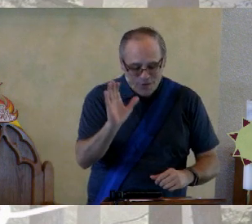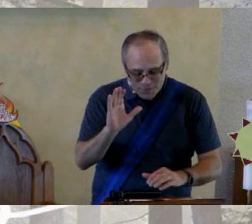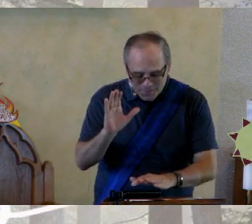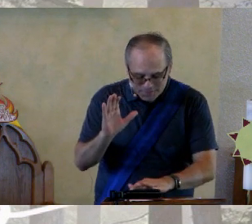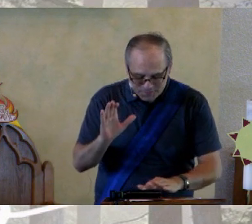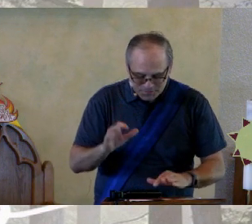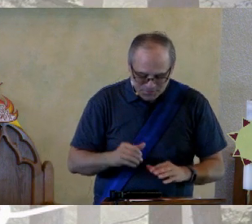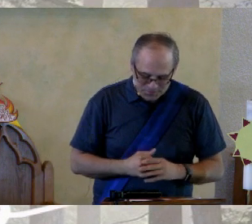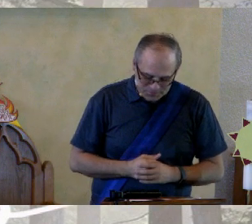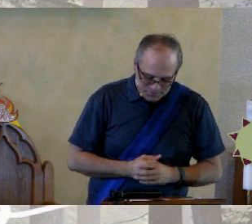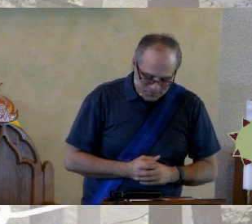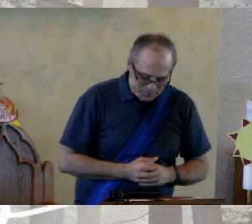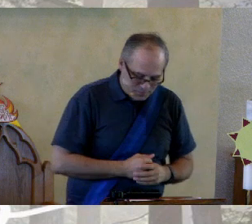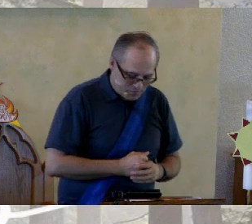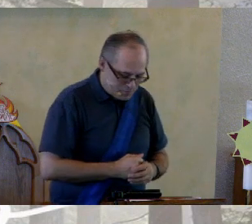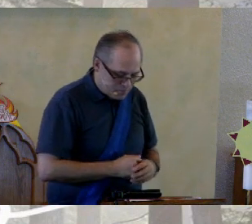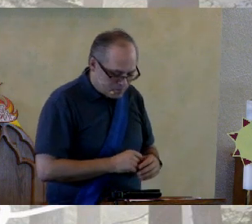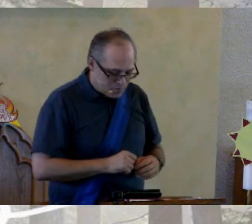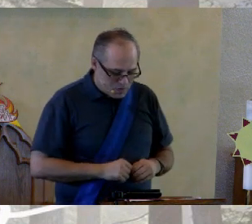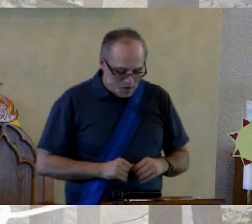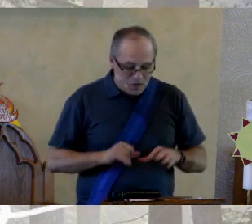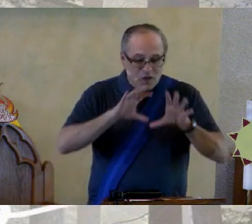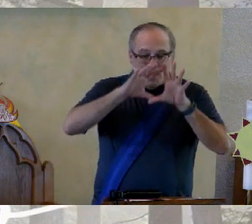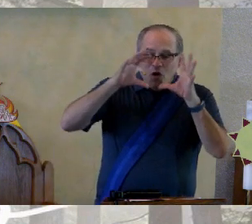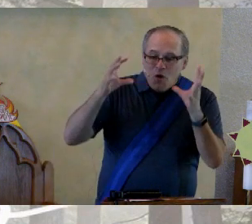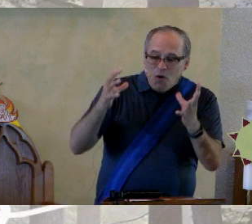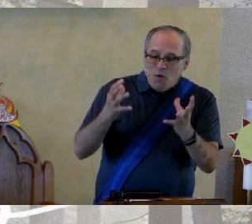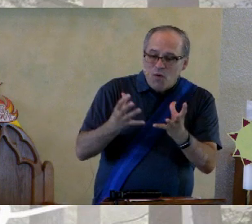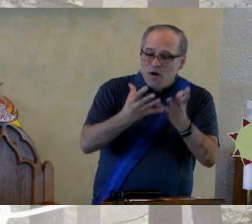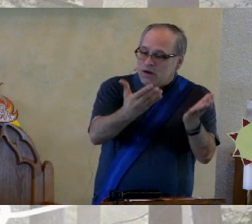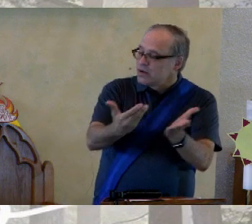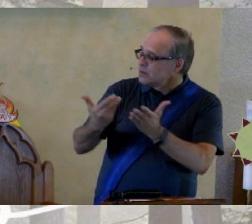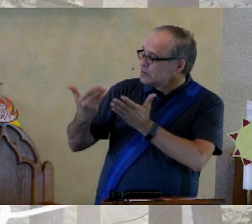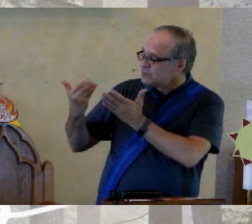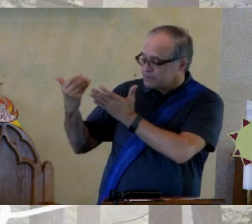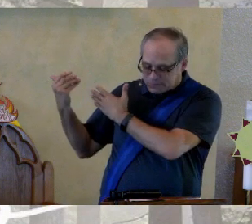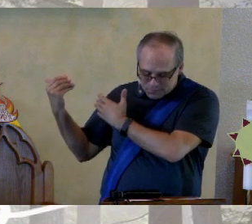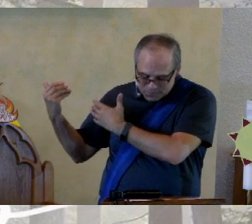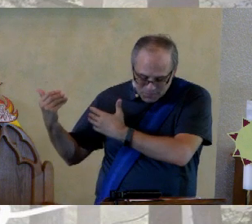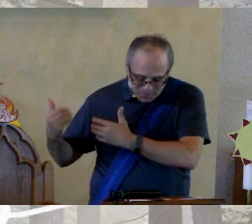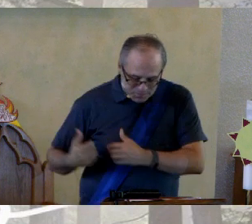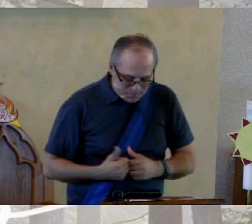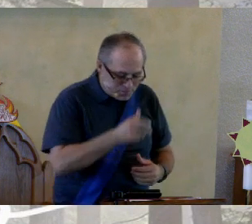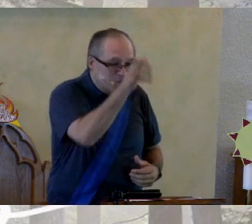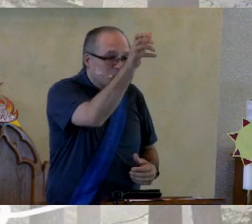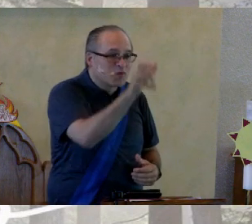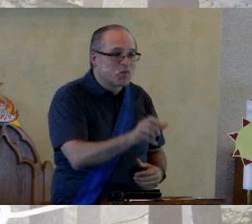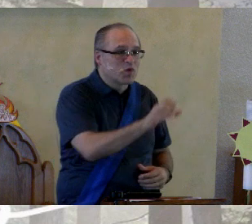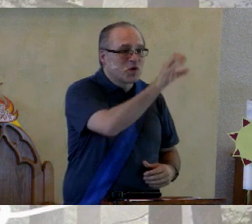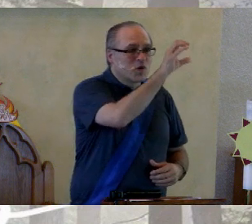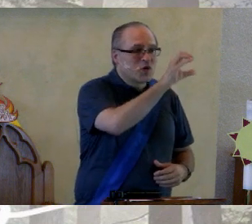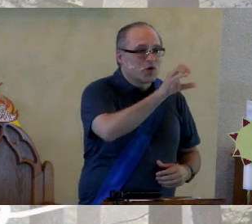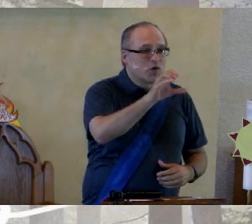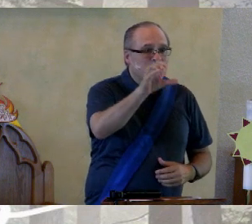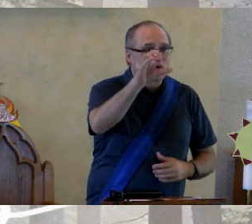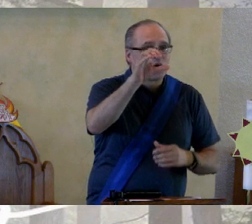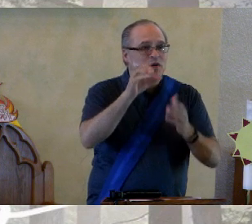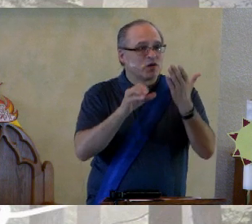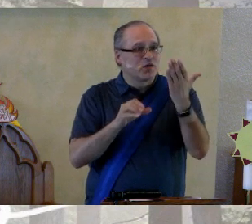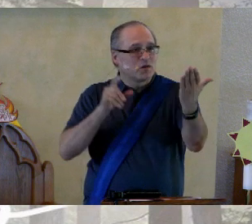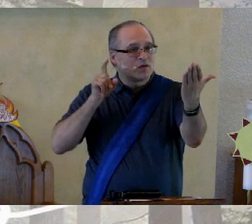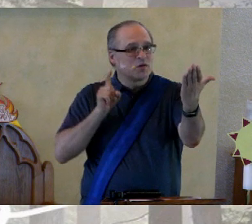back. The world behind me, the cross before